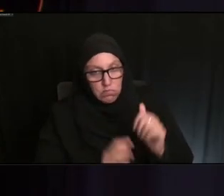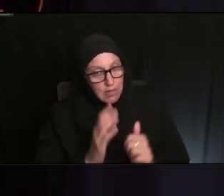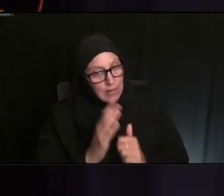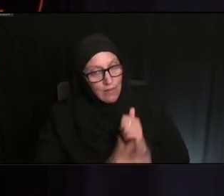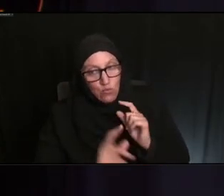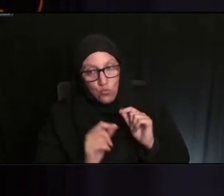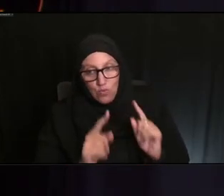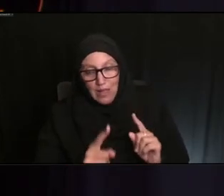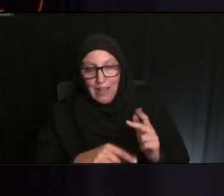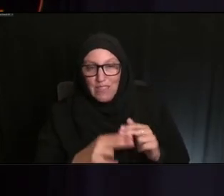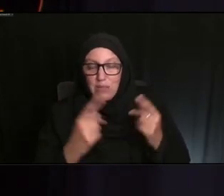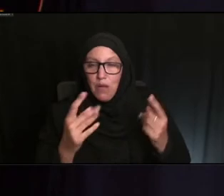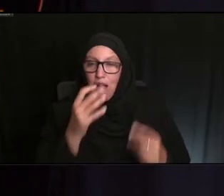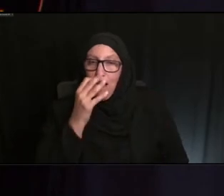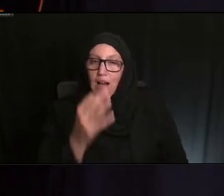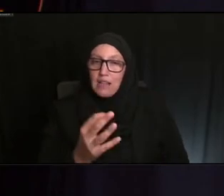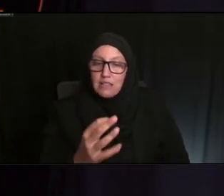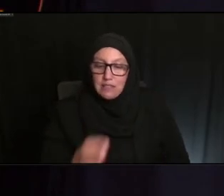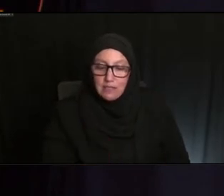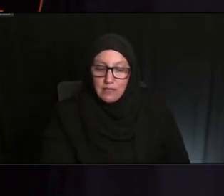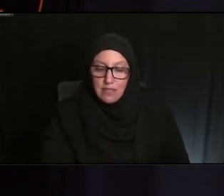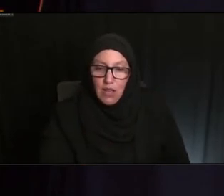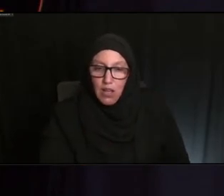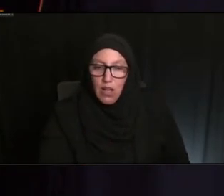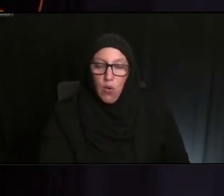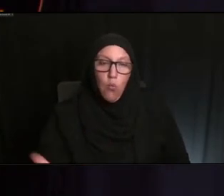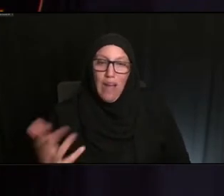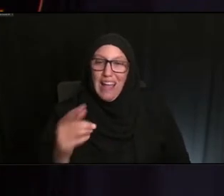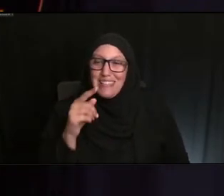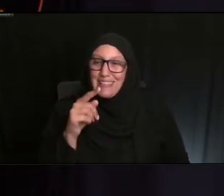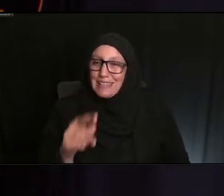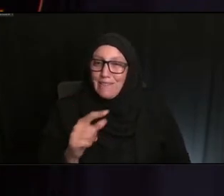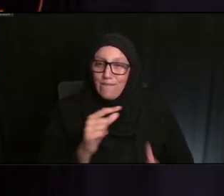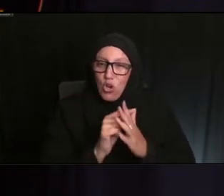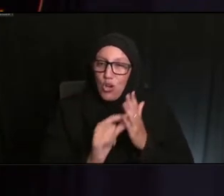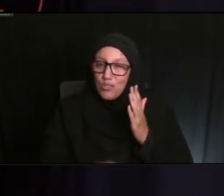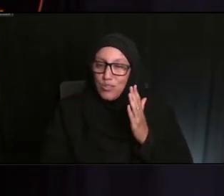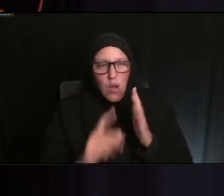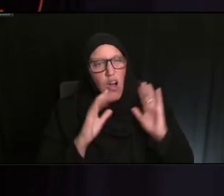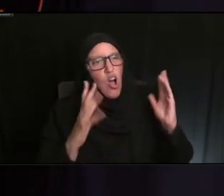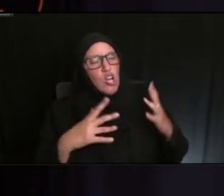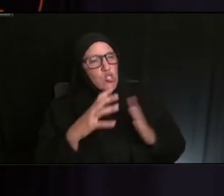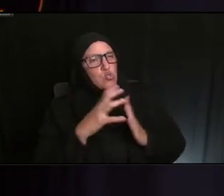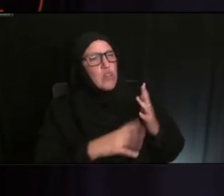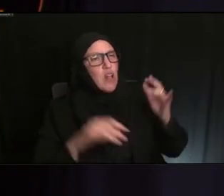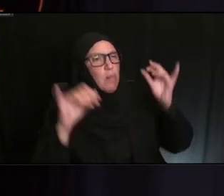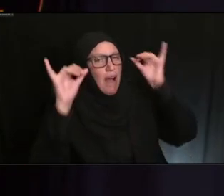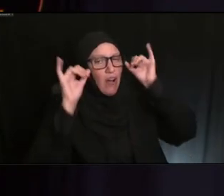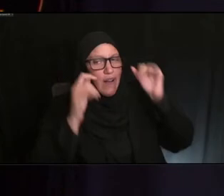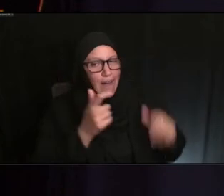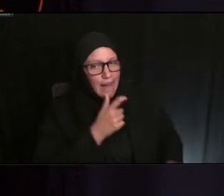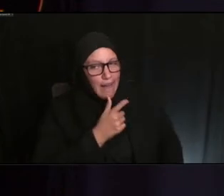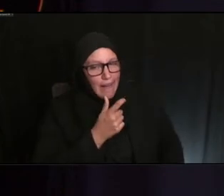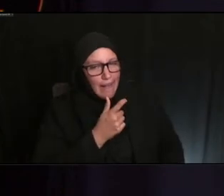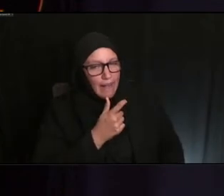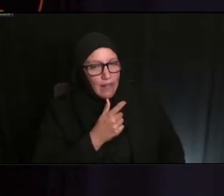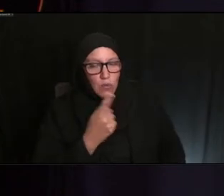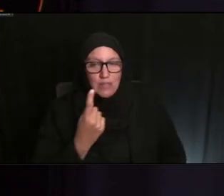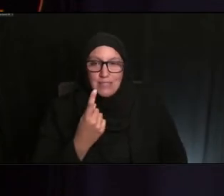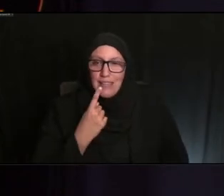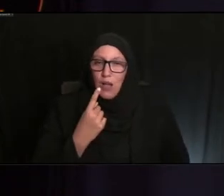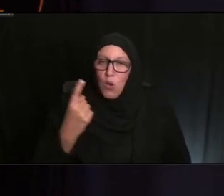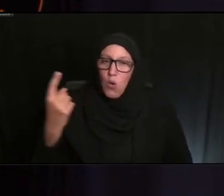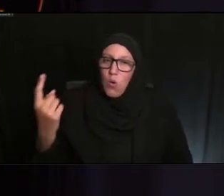asks you, where's this verse, you say Surah Al-Baqarah. Because by the time they find it, you would have been out of there. And if they ask you, who said this hadith, you say, Qala